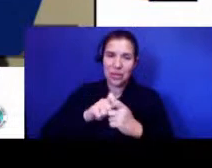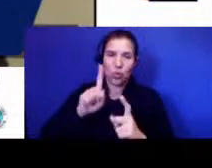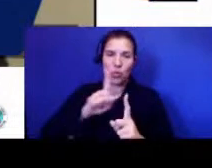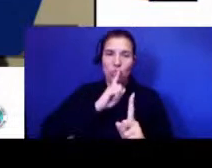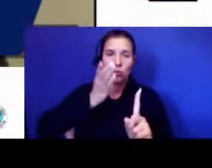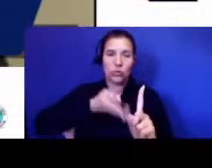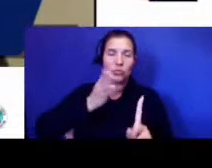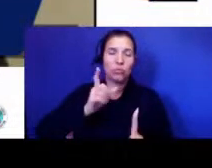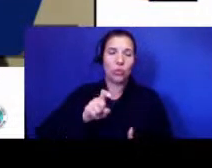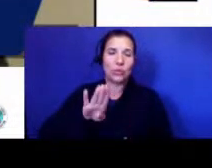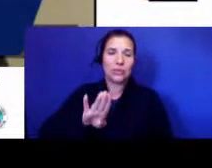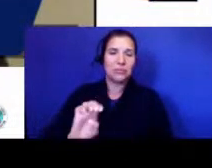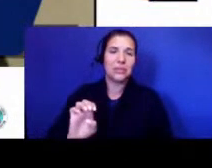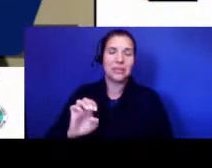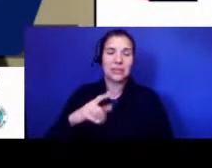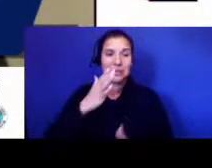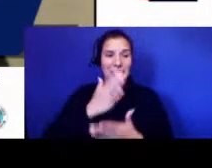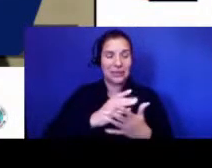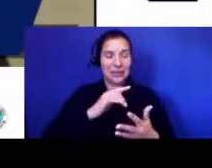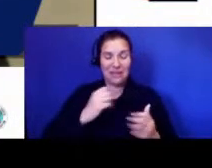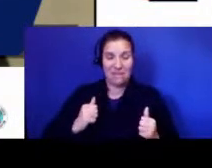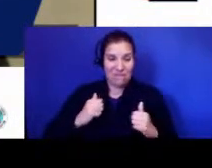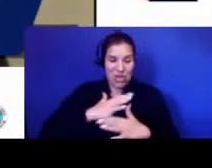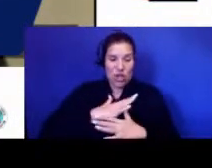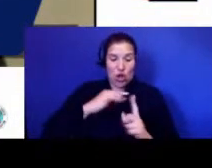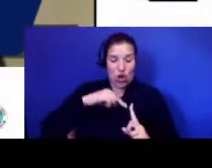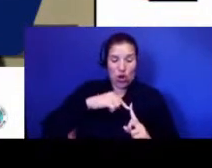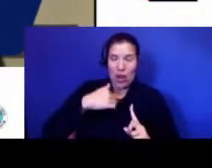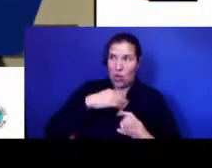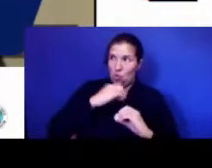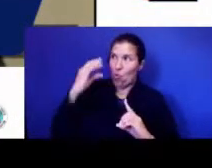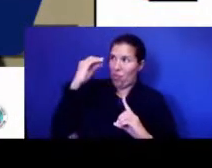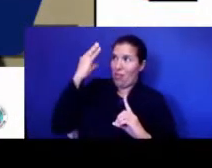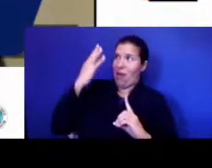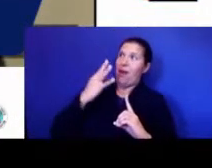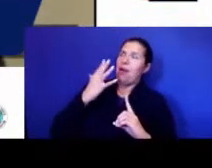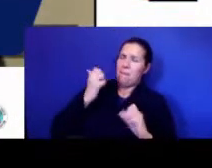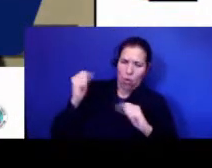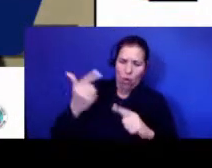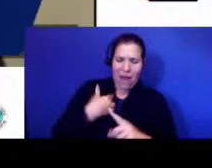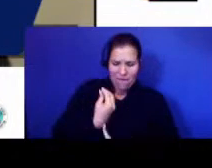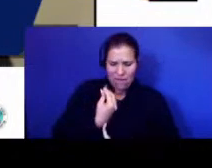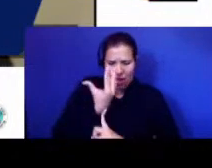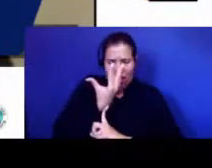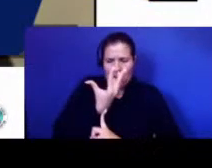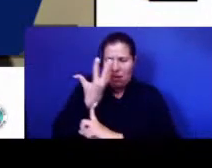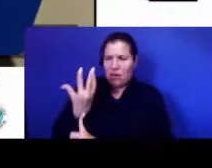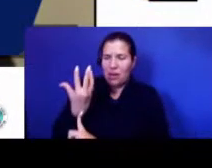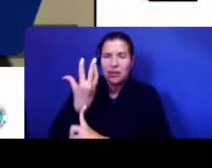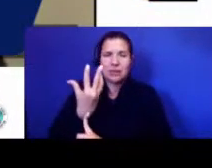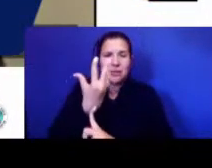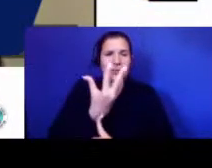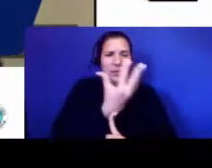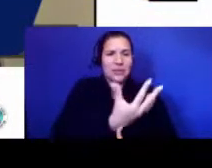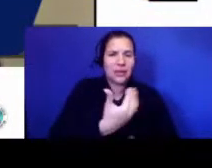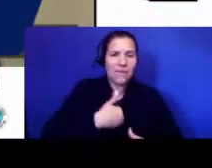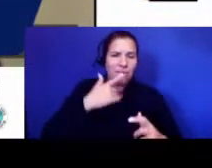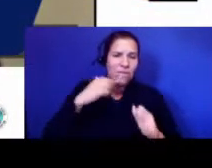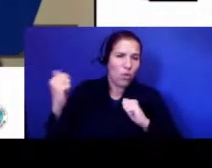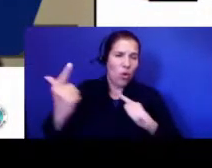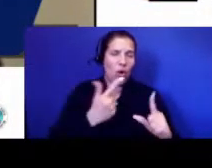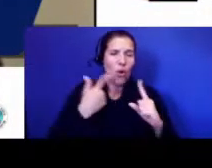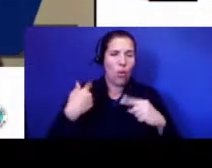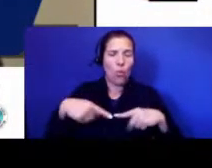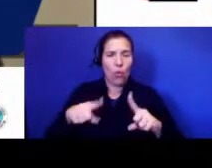Fear lives in places where there is no light, and each one of us has a light that is bright and shines even brighter when we are